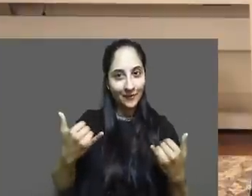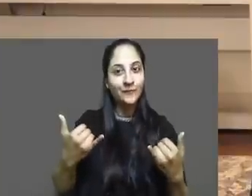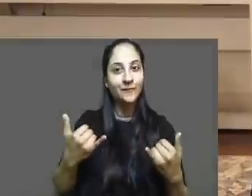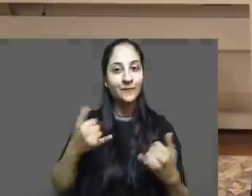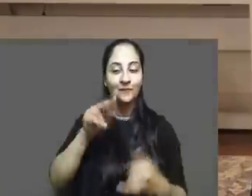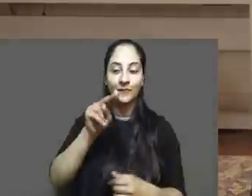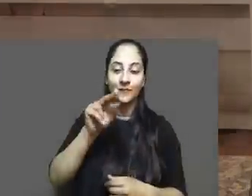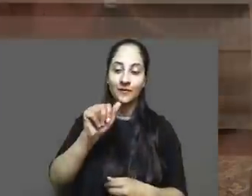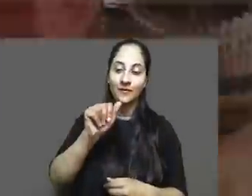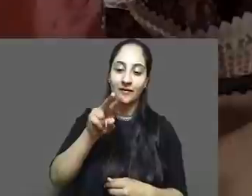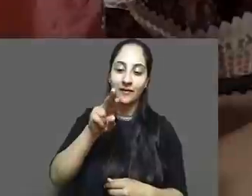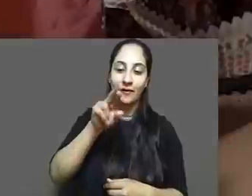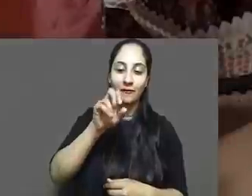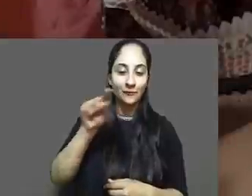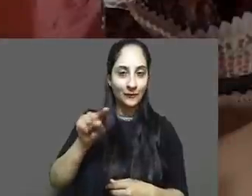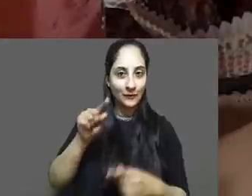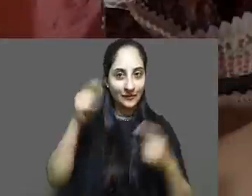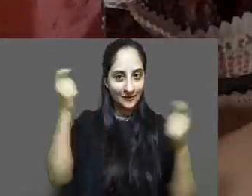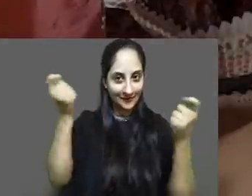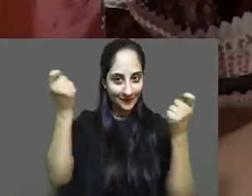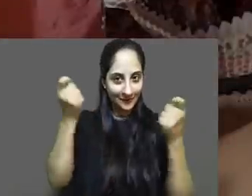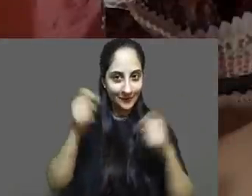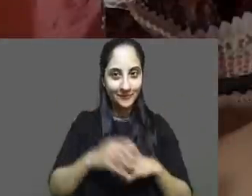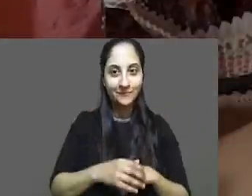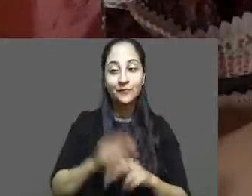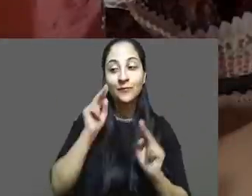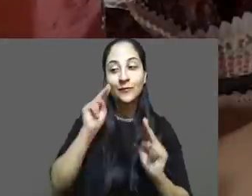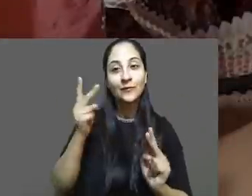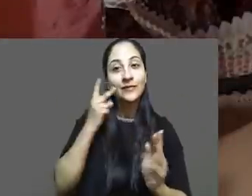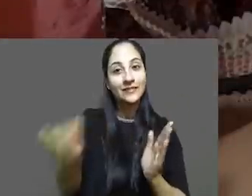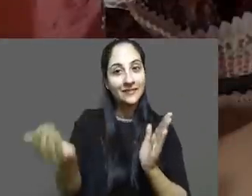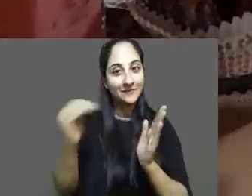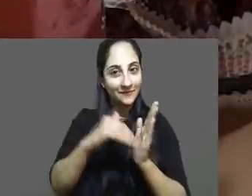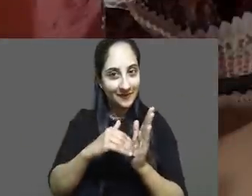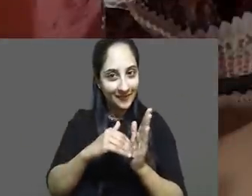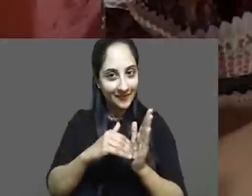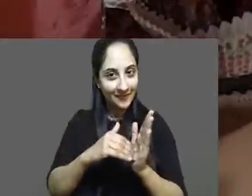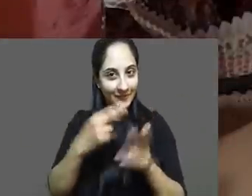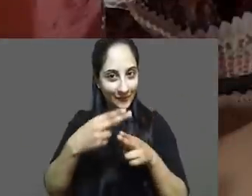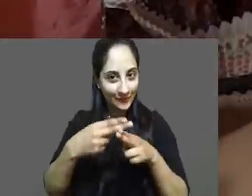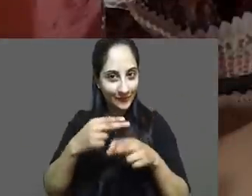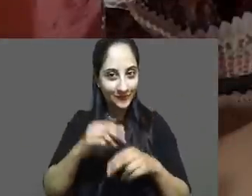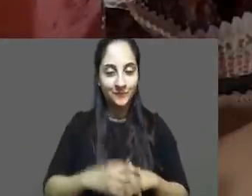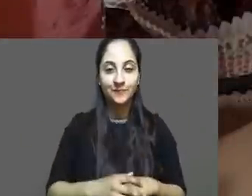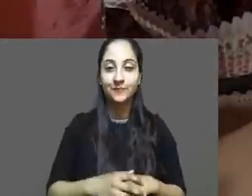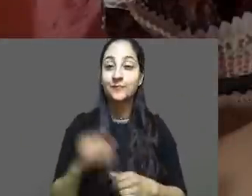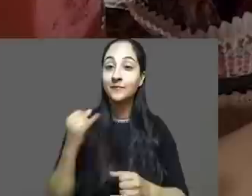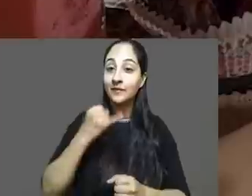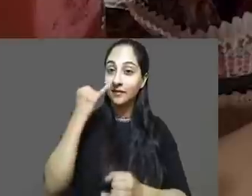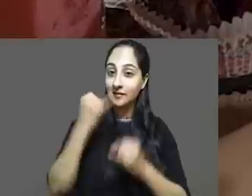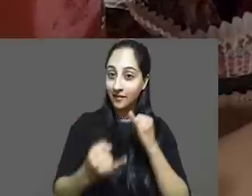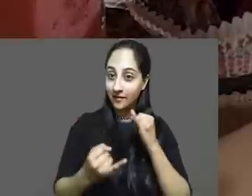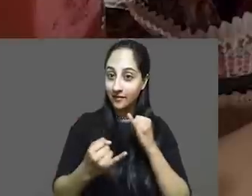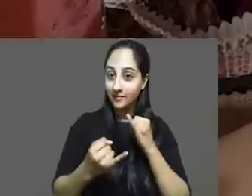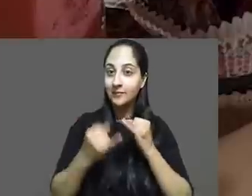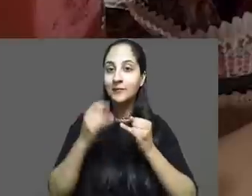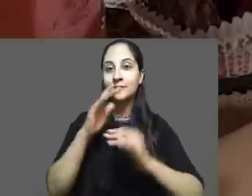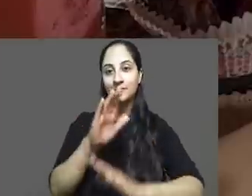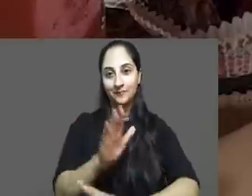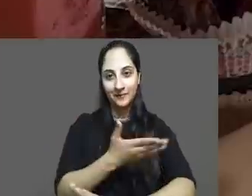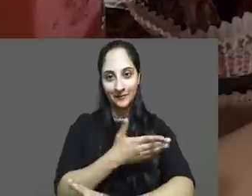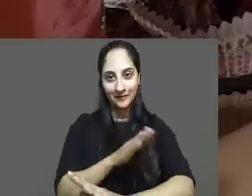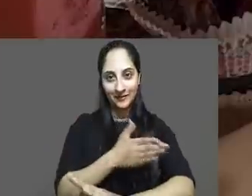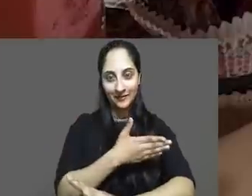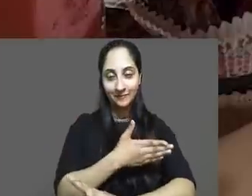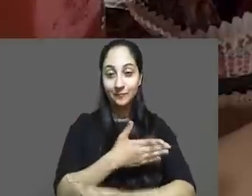very shortly. You know, we're going to end Friday Night Reflections, as we always do, with some musical expressions. Our first one is called